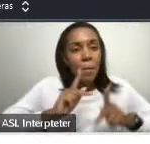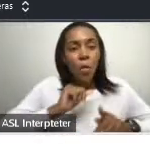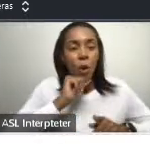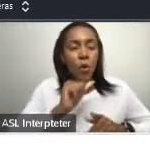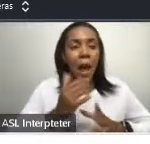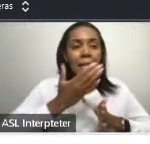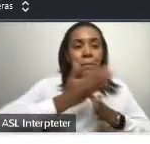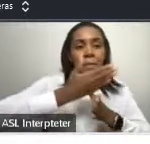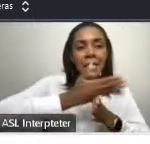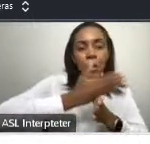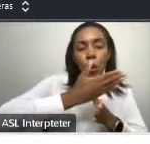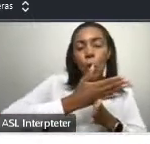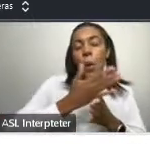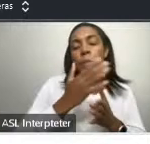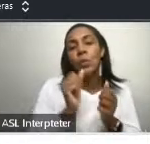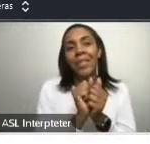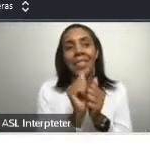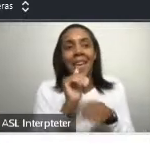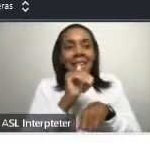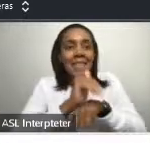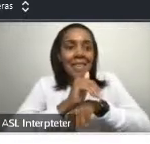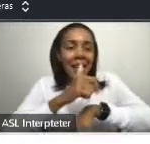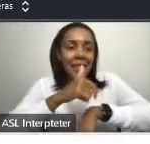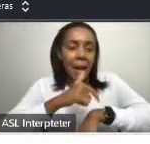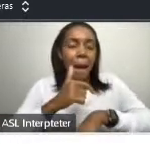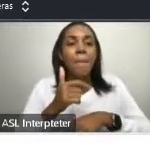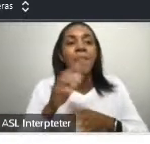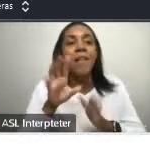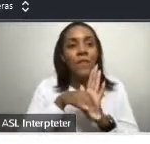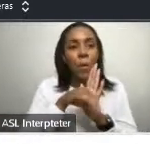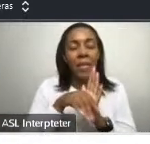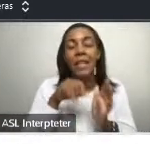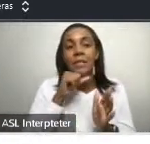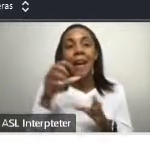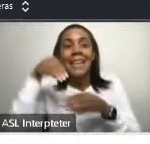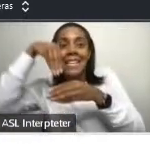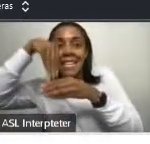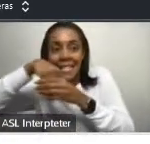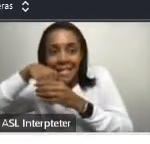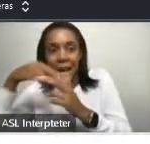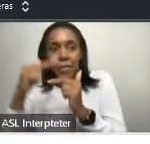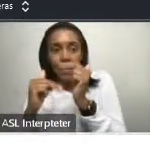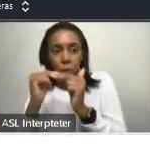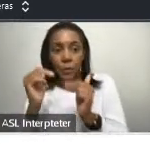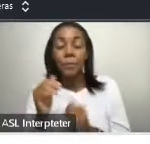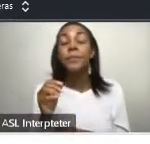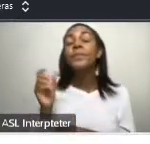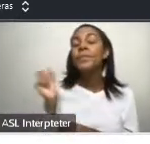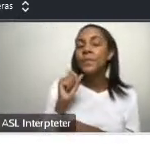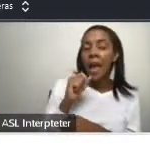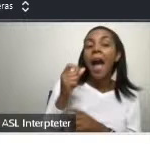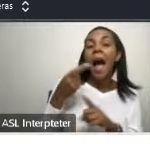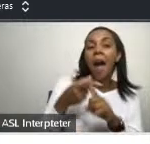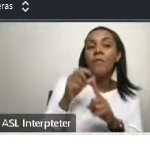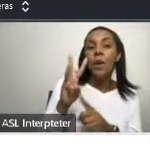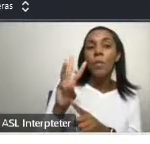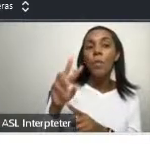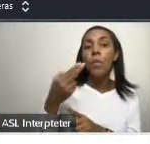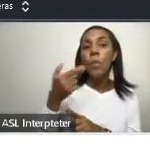with nighttime filming that's not going on inside the soundstage. Yes, Councilman Carlisle. So I'm actually from the Whitehaven community, and we've been very sensitive to